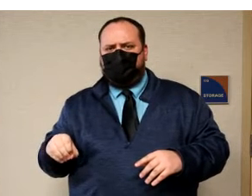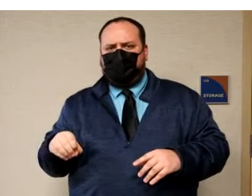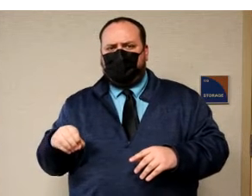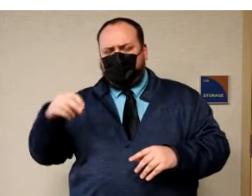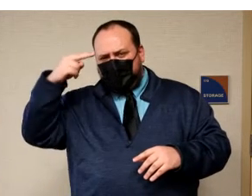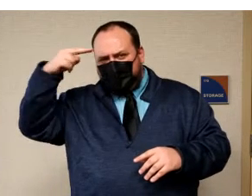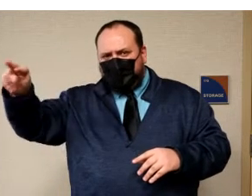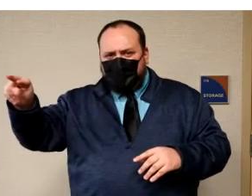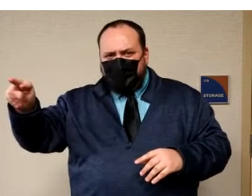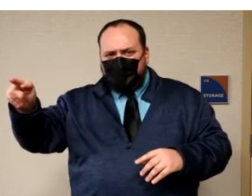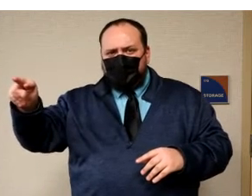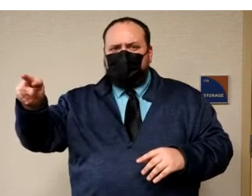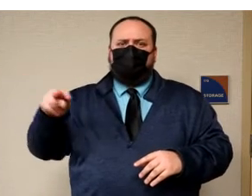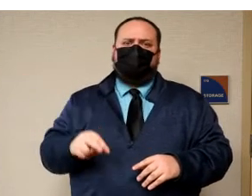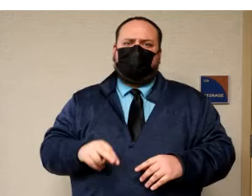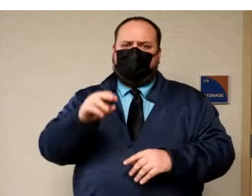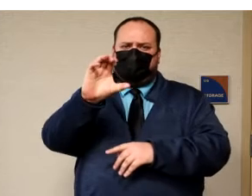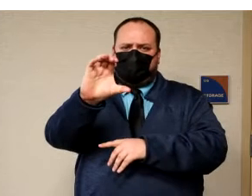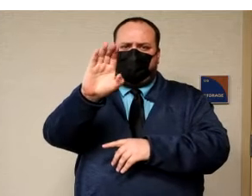Hispanic CVAP.